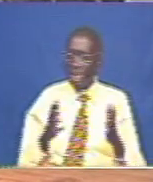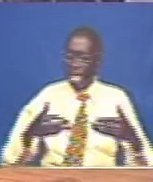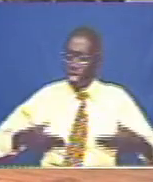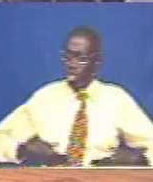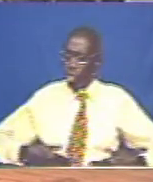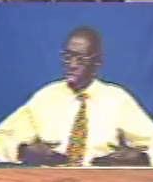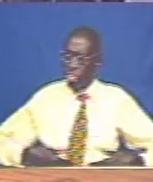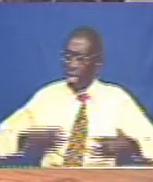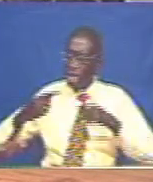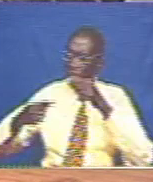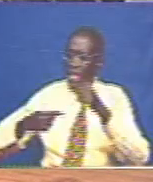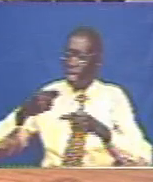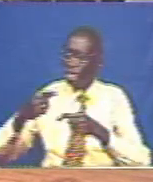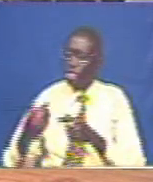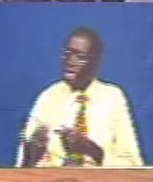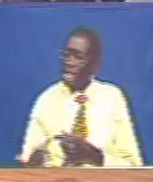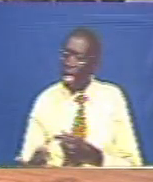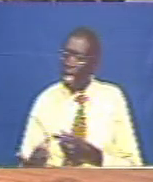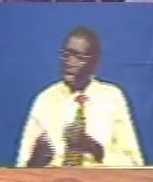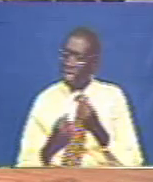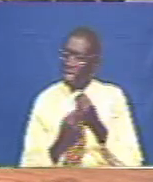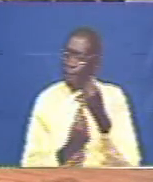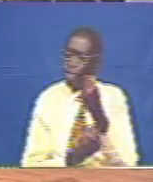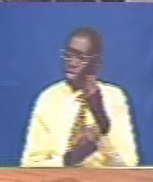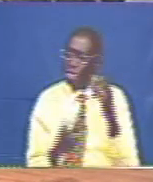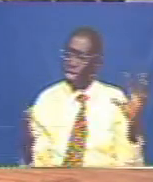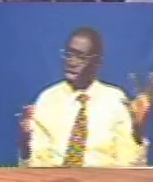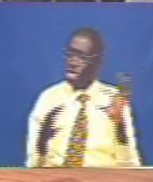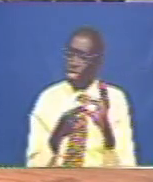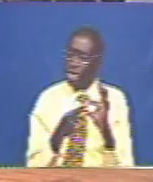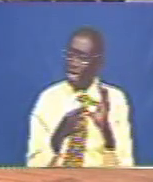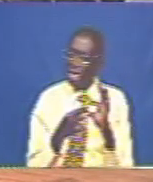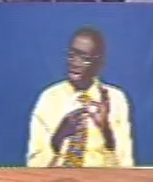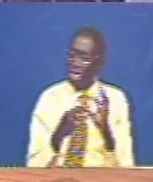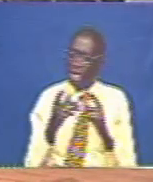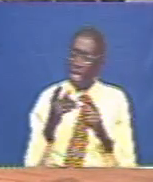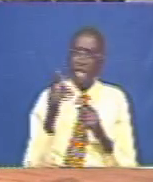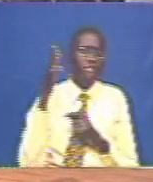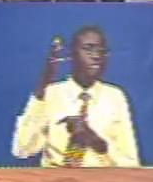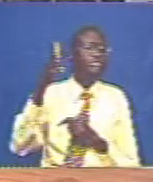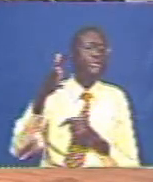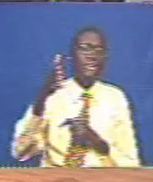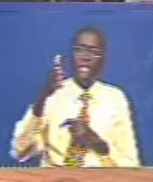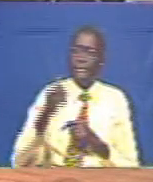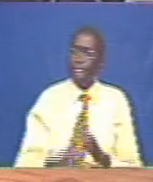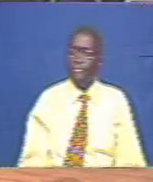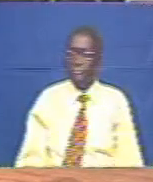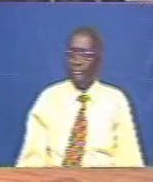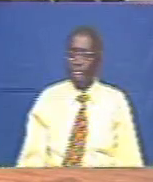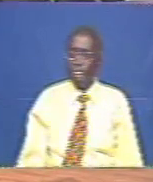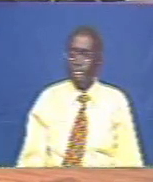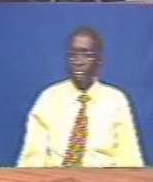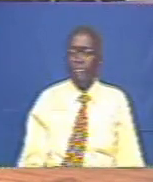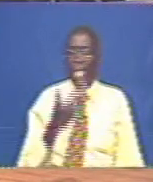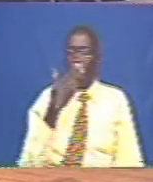generation to support and to join the movement? Because they're the future. Thank you. Thank you. Number one, in 30 seconds.